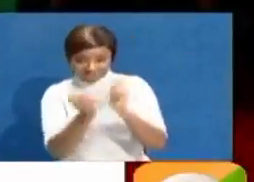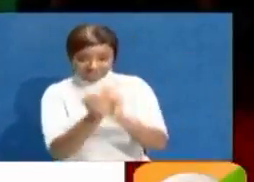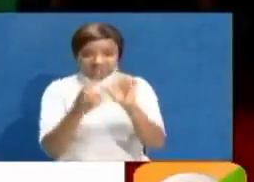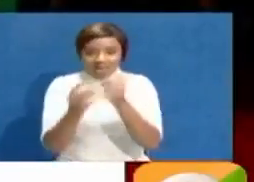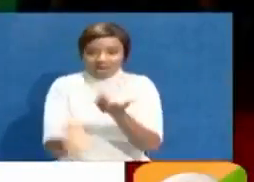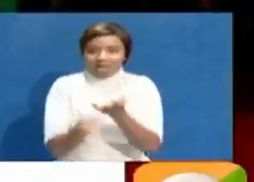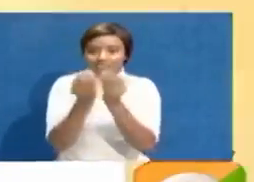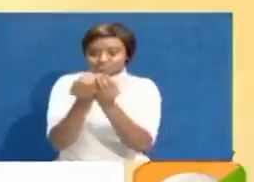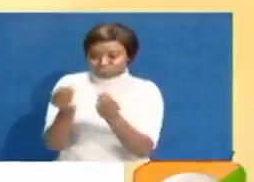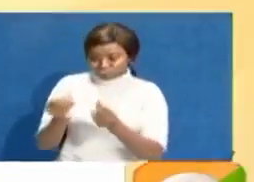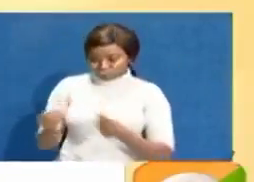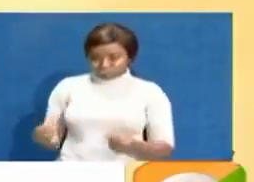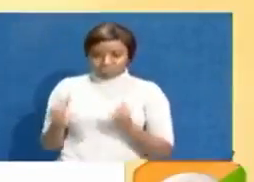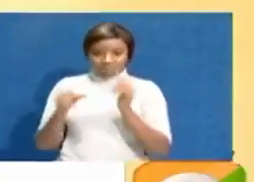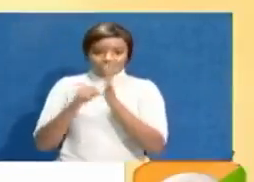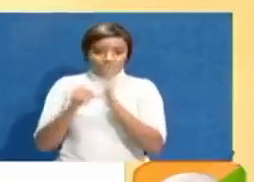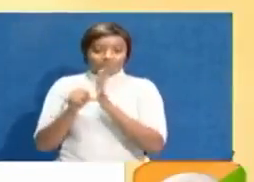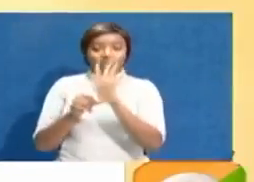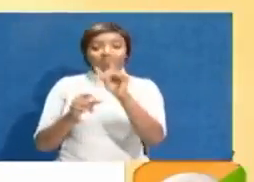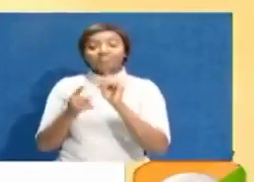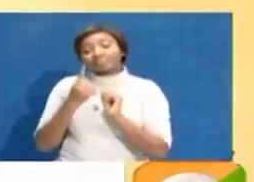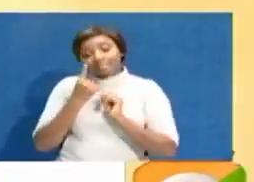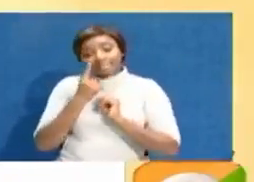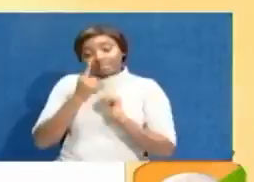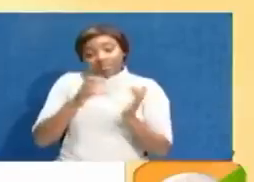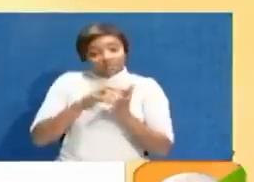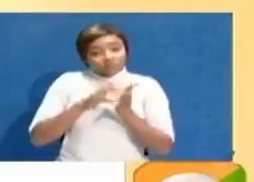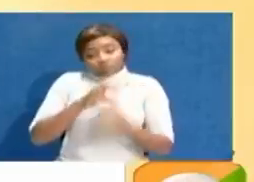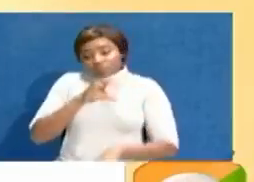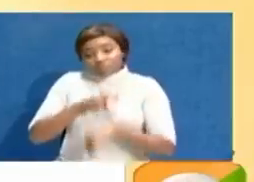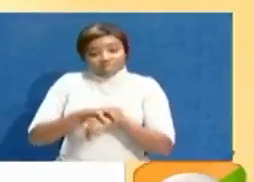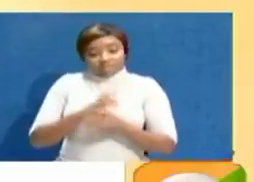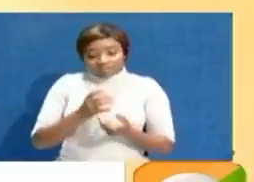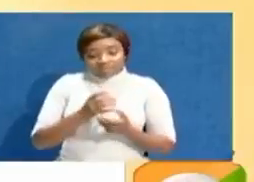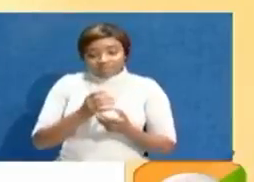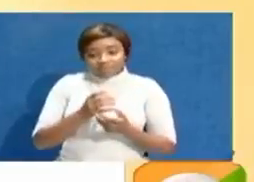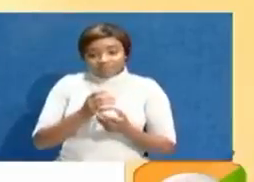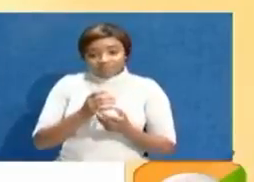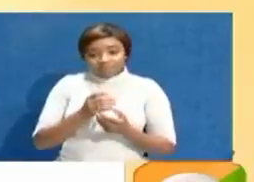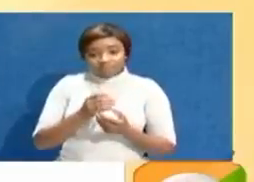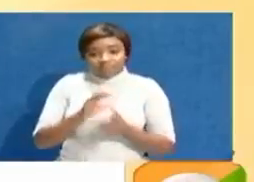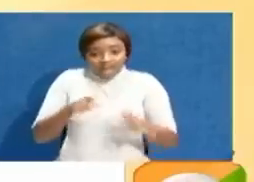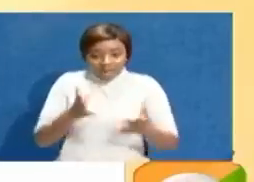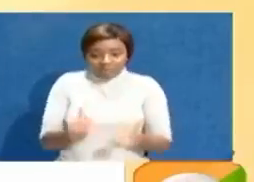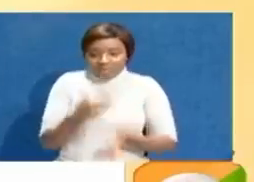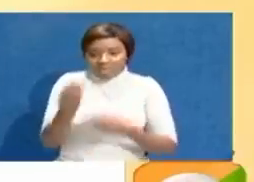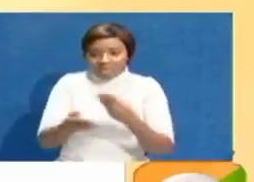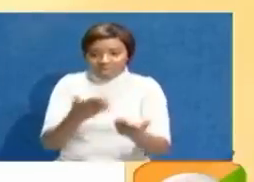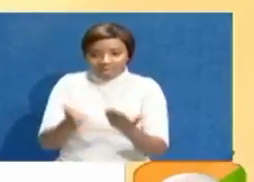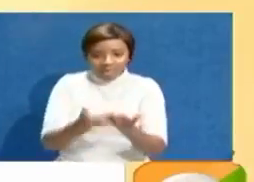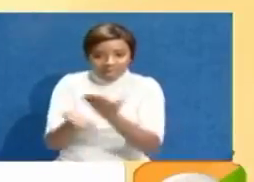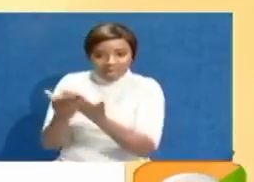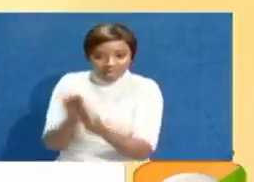address pressing realities. Solution to youth unemployment can't be wheelbarrows and handouts.